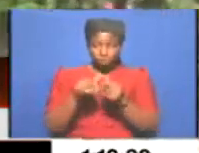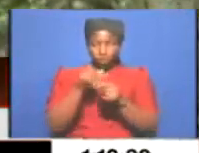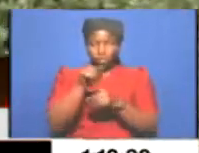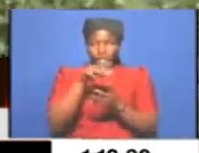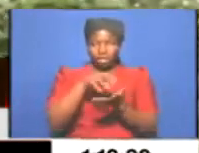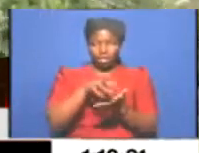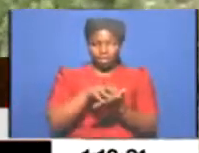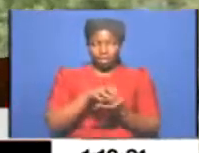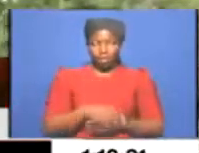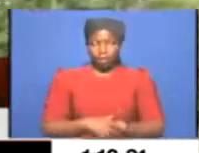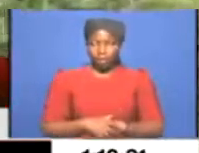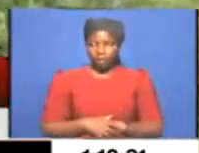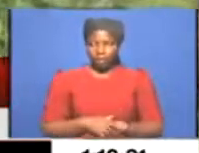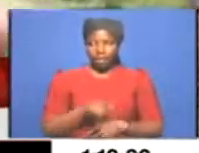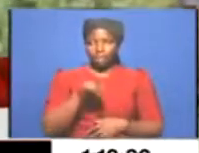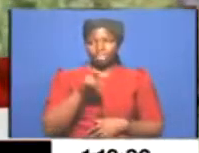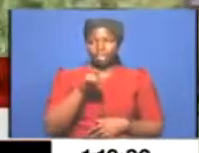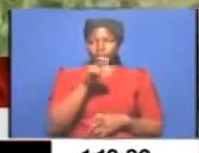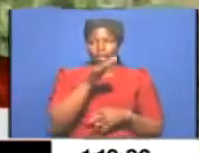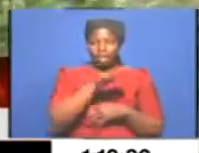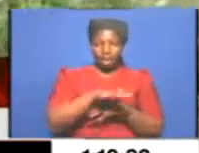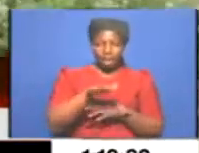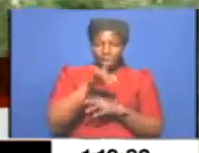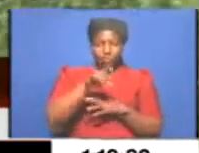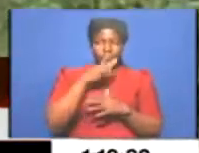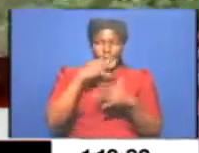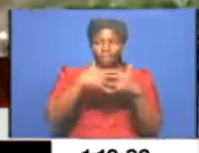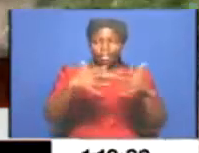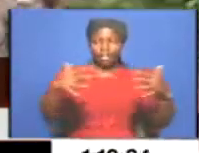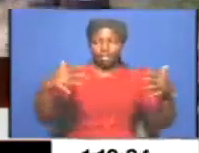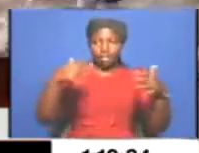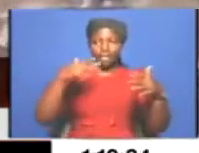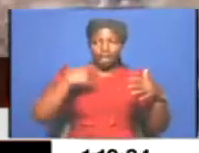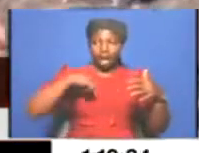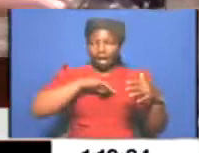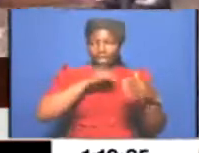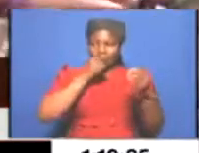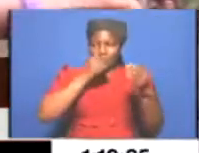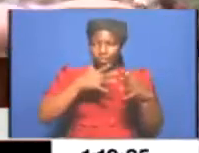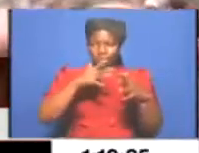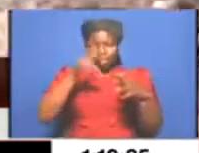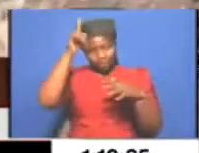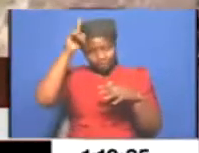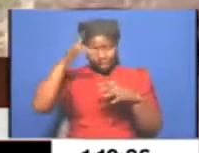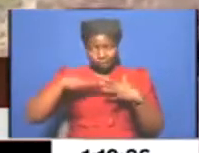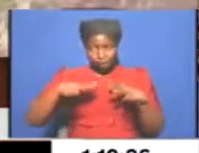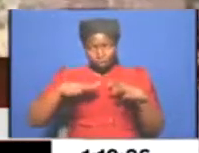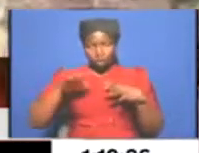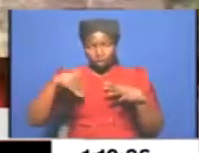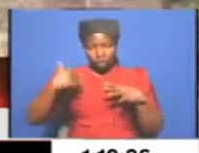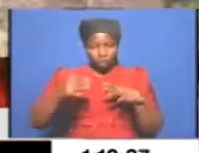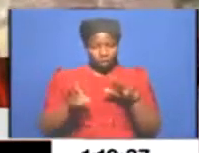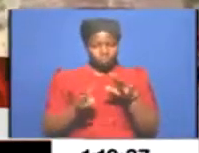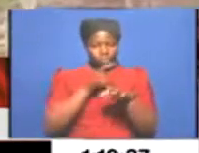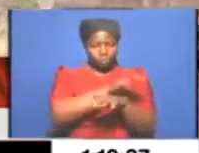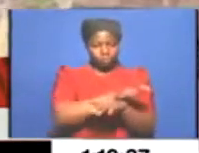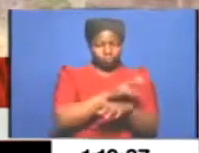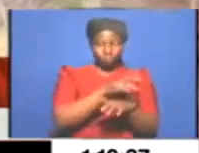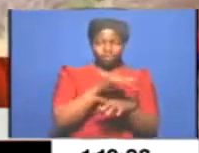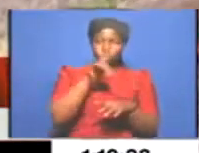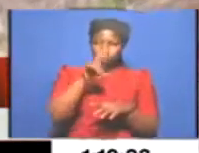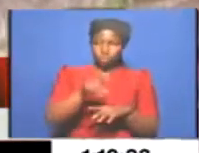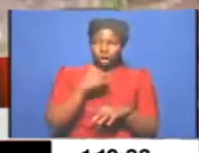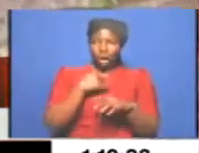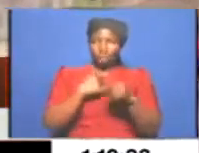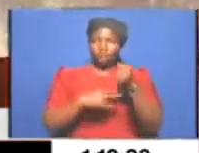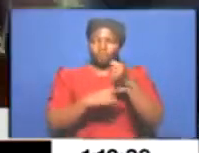area ikafensiwa na juu tunaambiwa wana kijiji wa ile pande huwa wanavuka hivi hapa pawekwe daraja isikue, it is very risky hapa